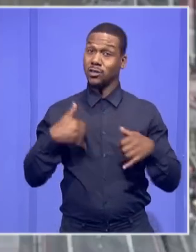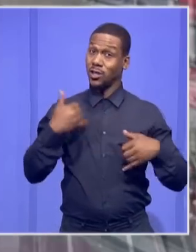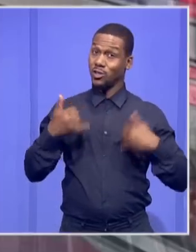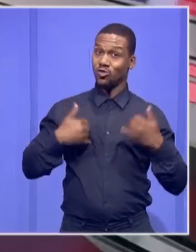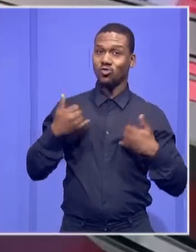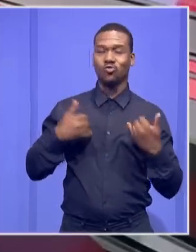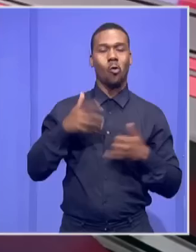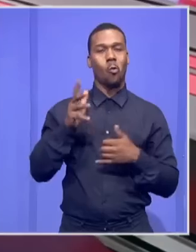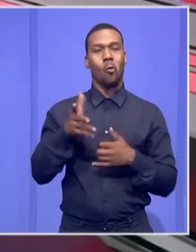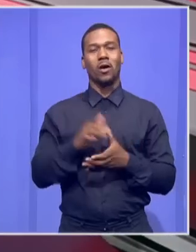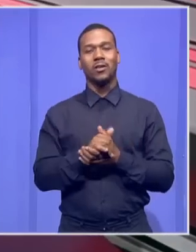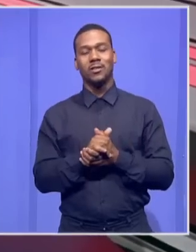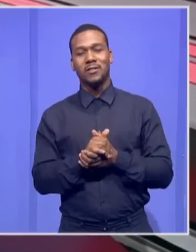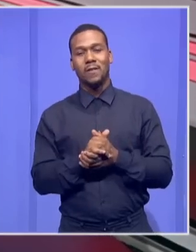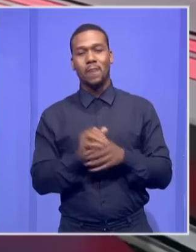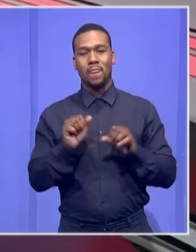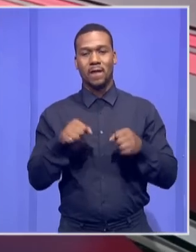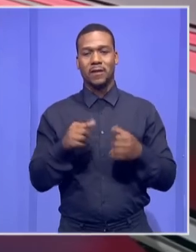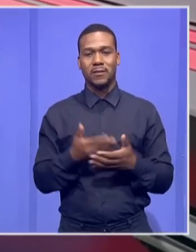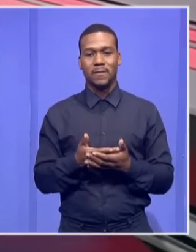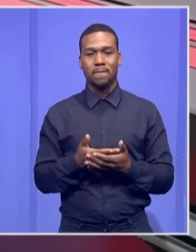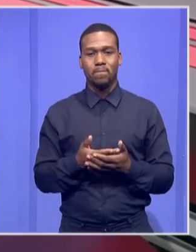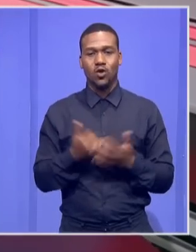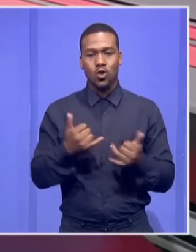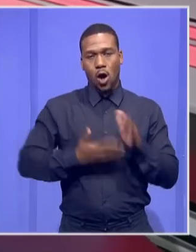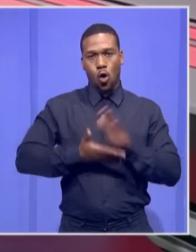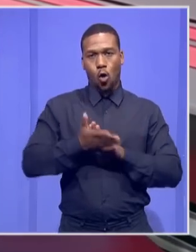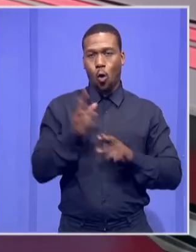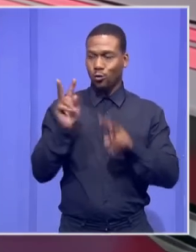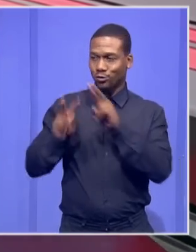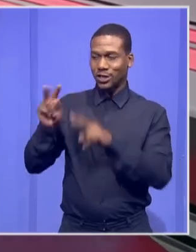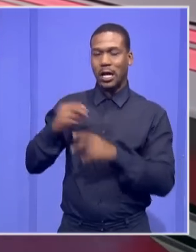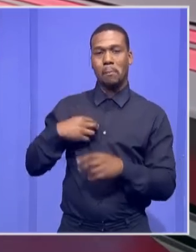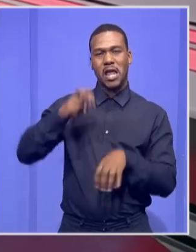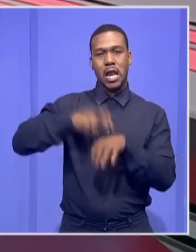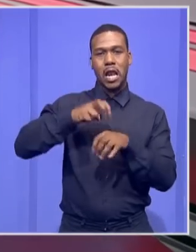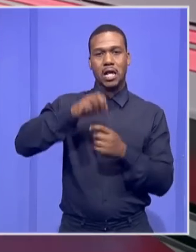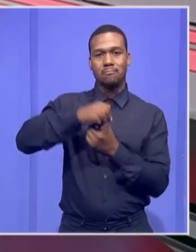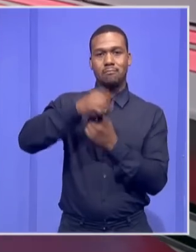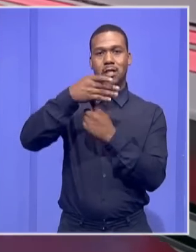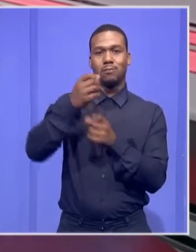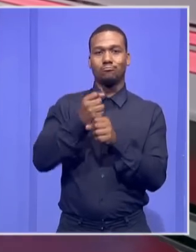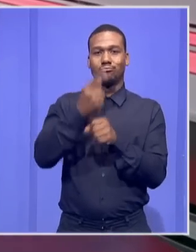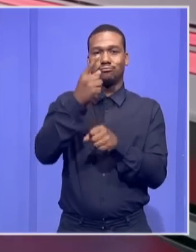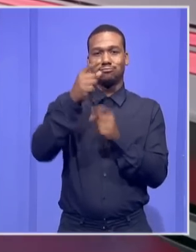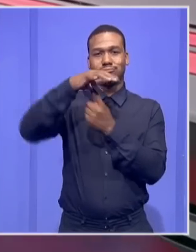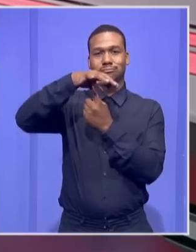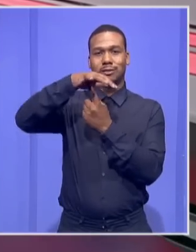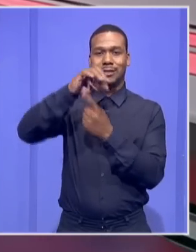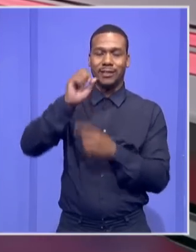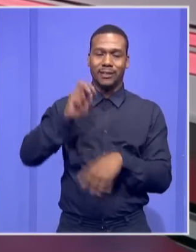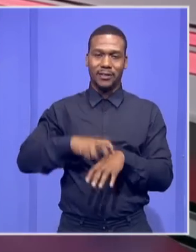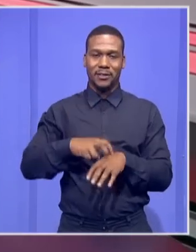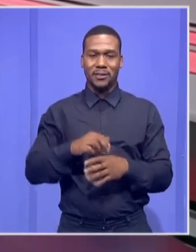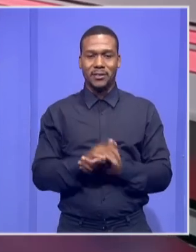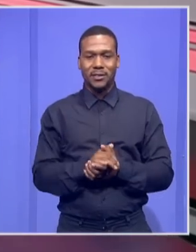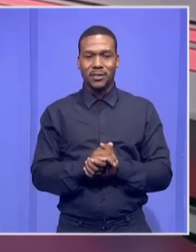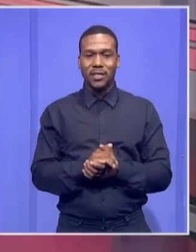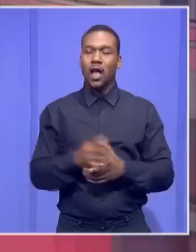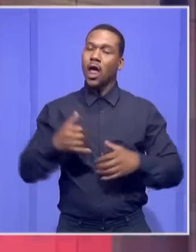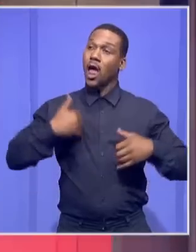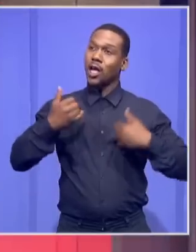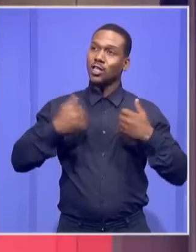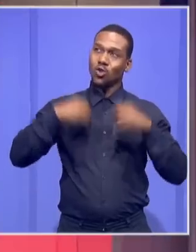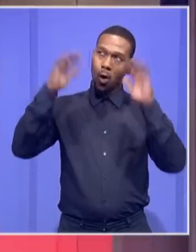in the meantime, like you say, I've got to go, and I'm off to go and get an umbrella. Yeah, and enjoy the liquid sunshine there as well. Indeed.